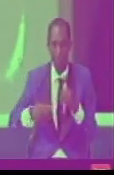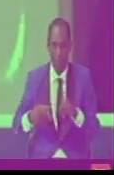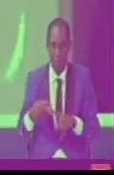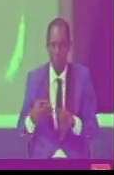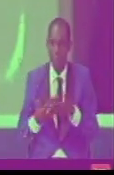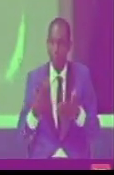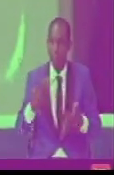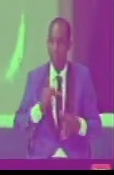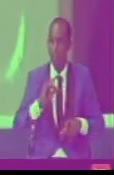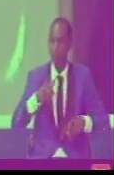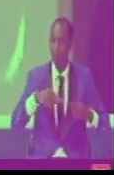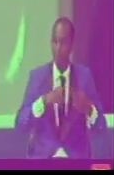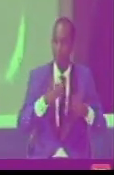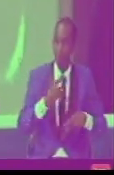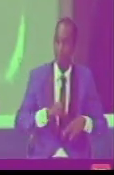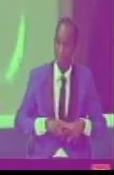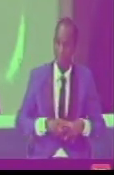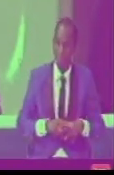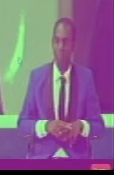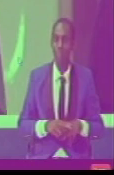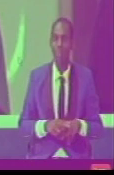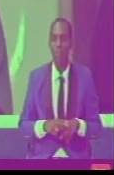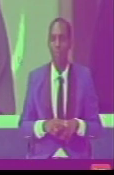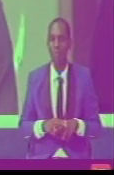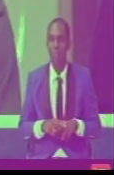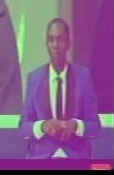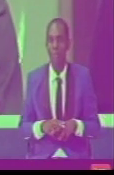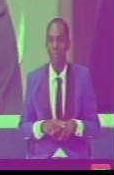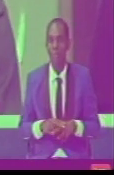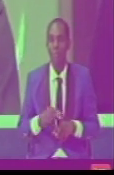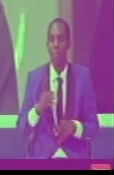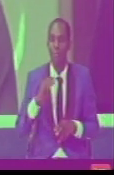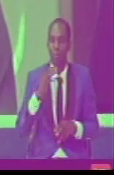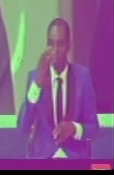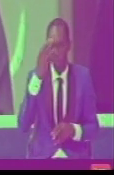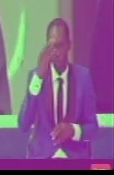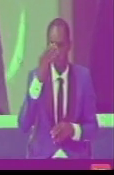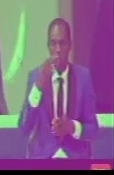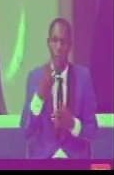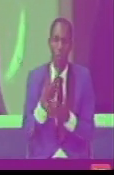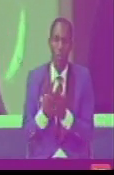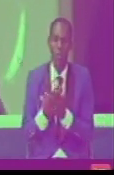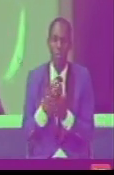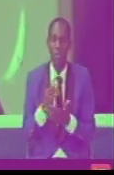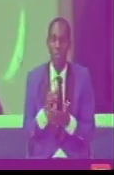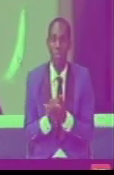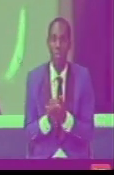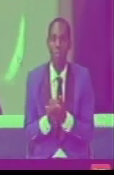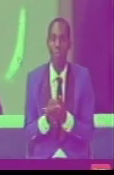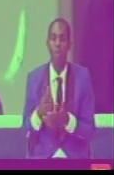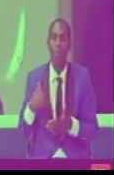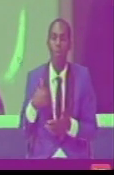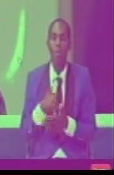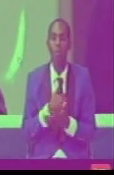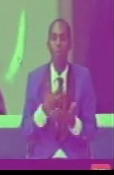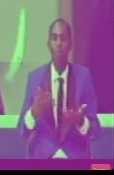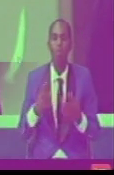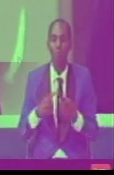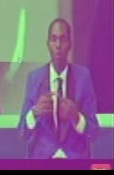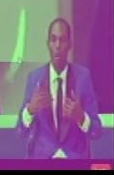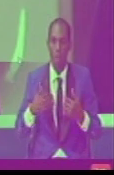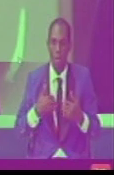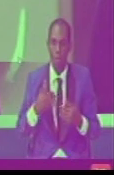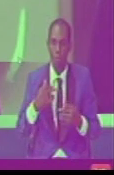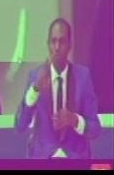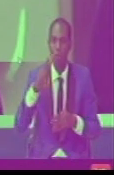tomorrow and next tomorrow. But before I go and sit down, please, while welcoming all of us to this program, be rest